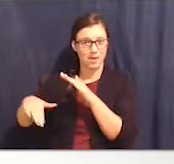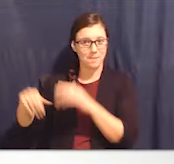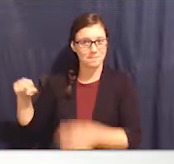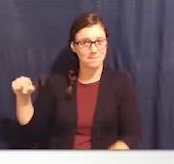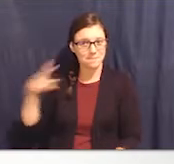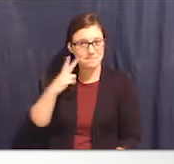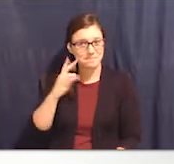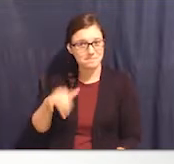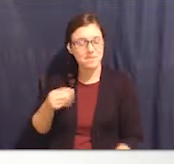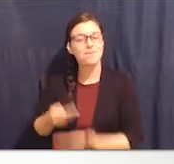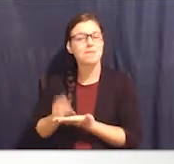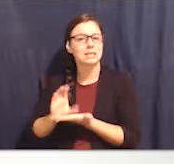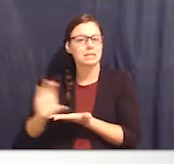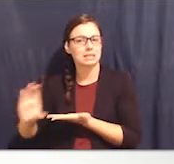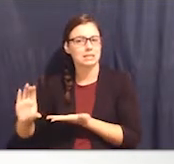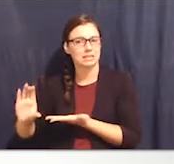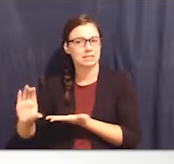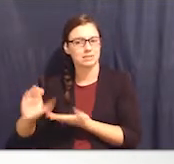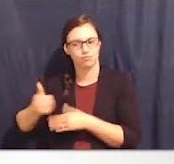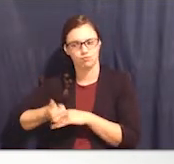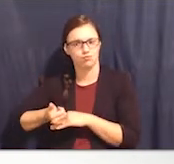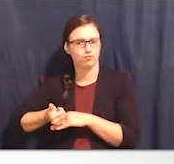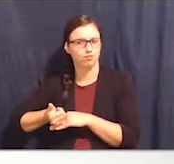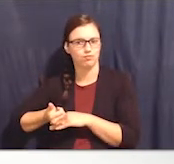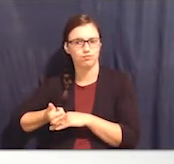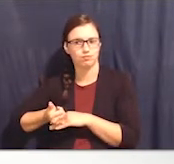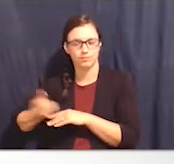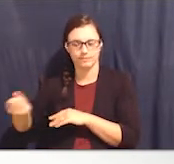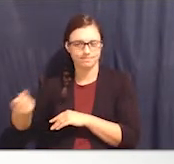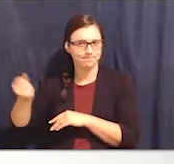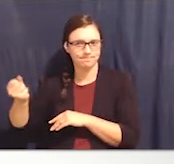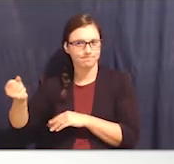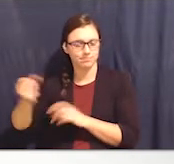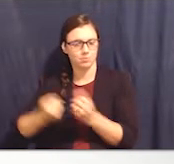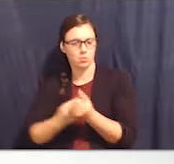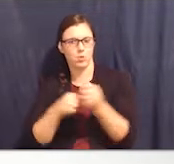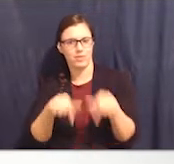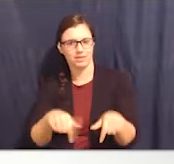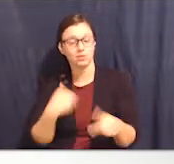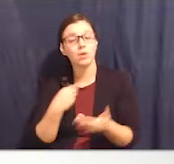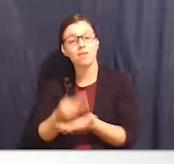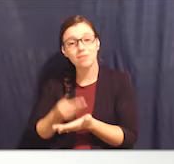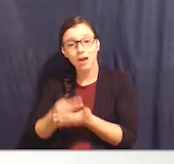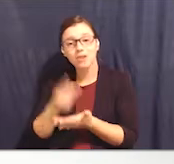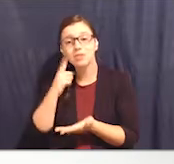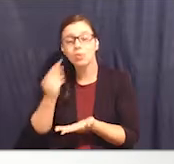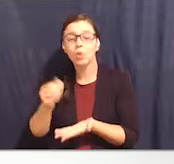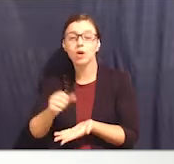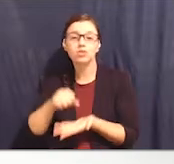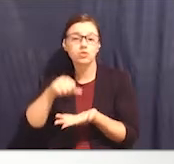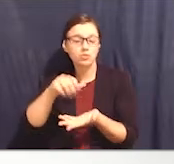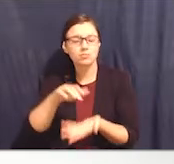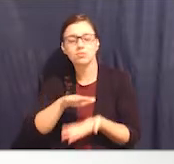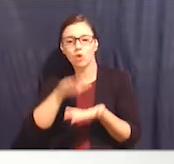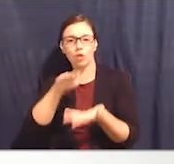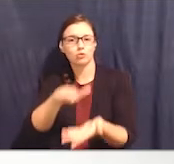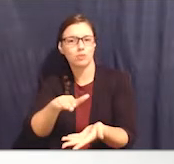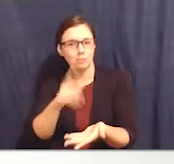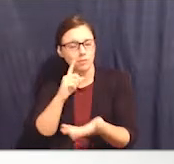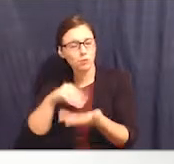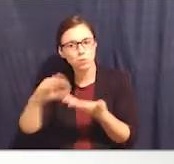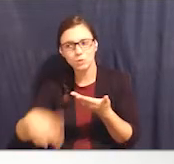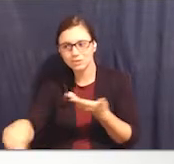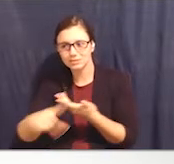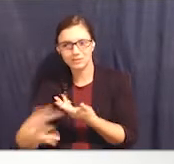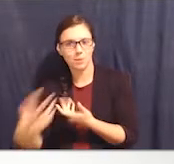a university, that means a state college, that means a technical college. That also means a private,